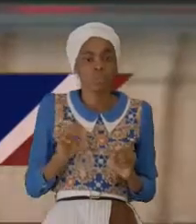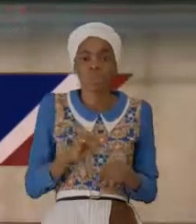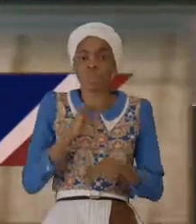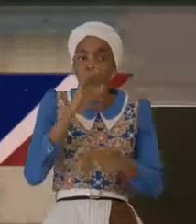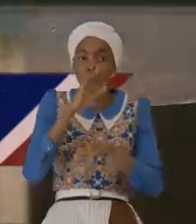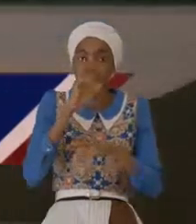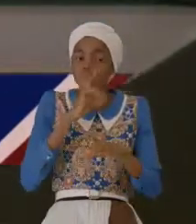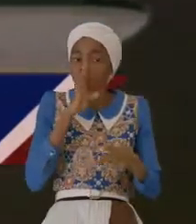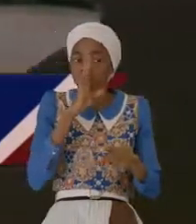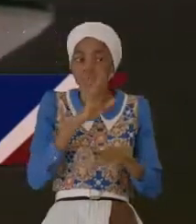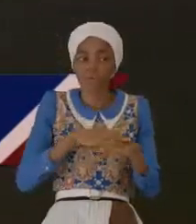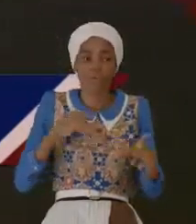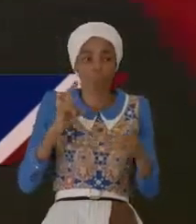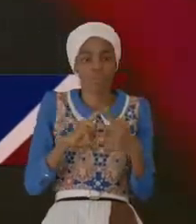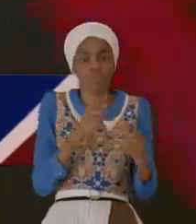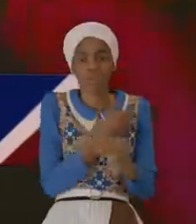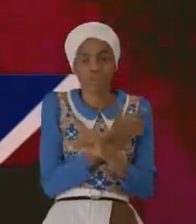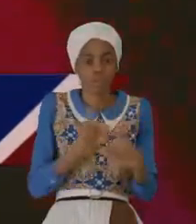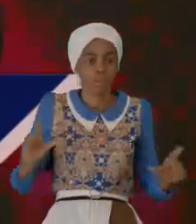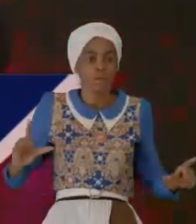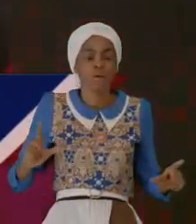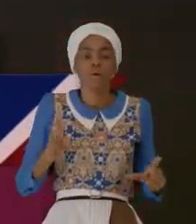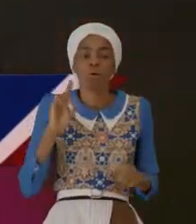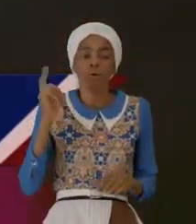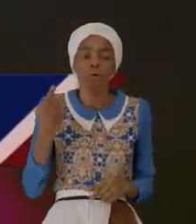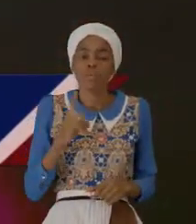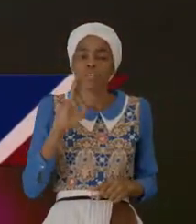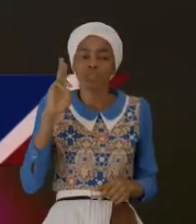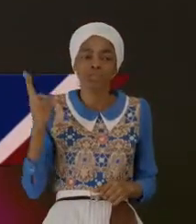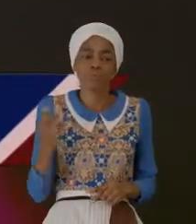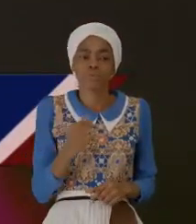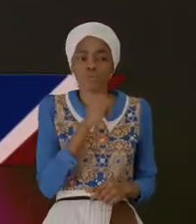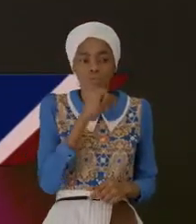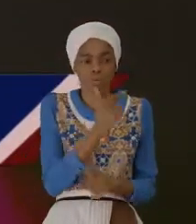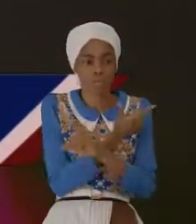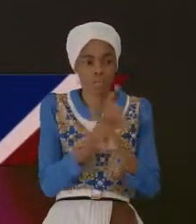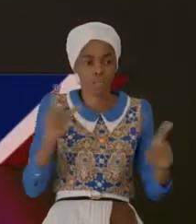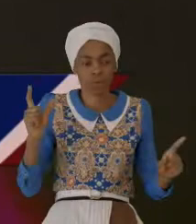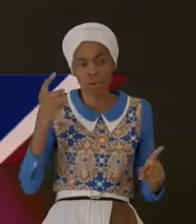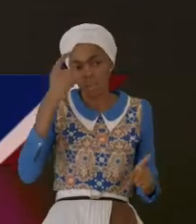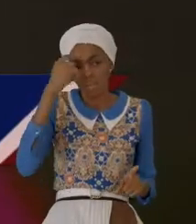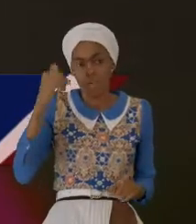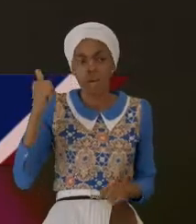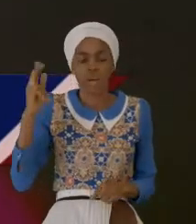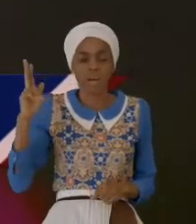only use not Liberty foreign